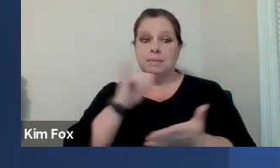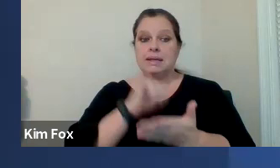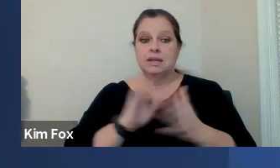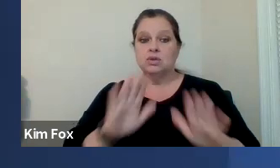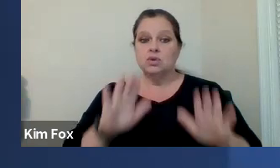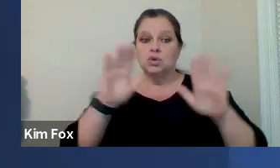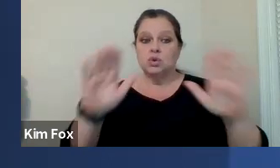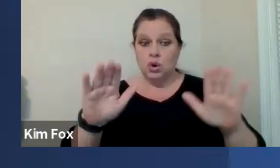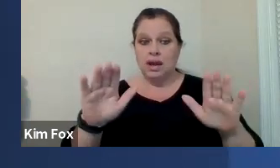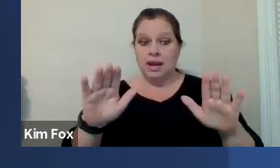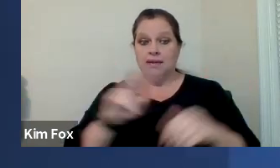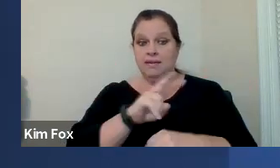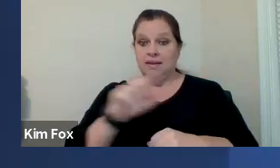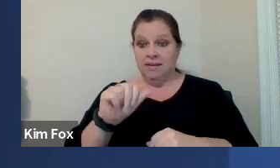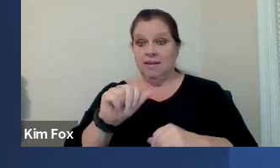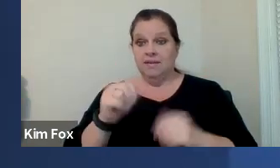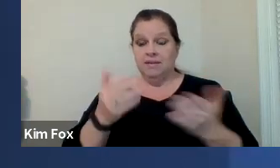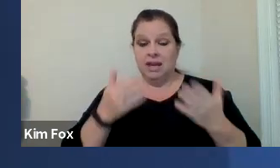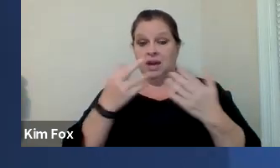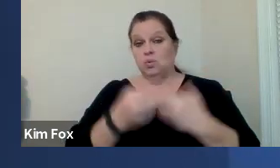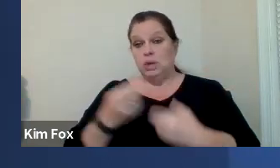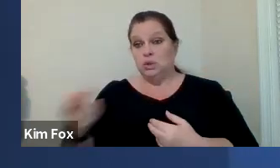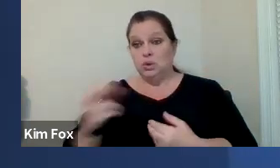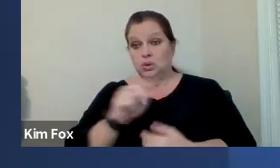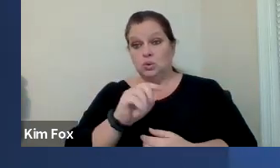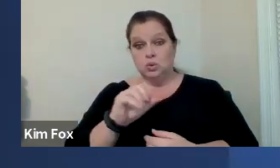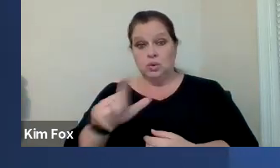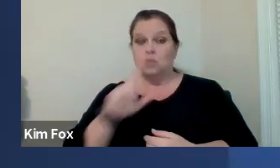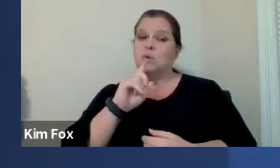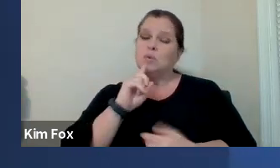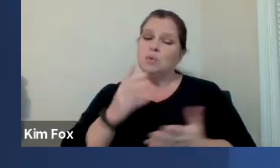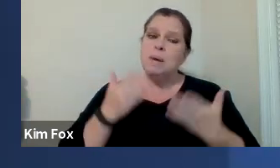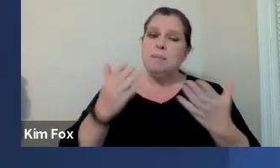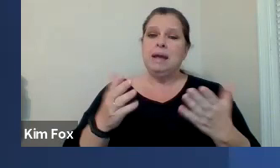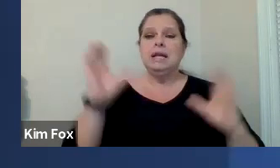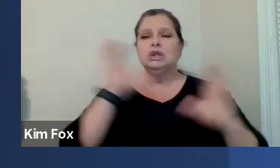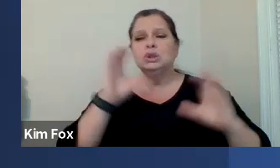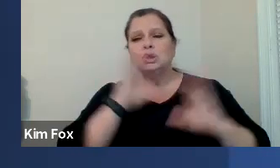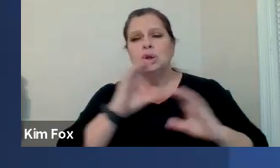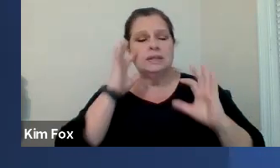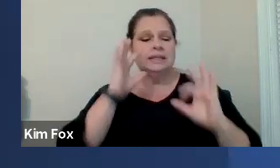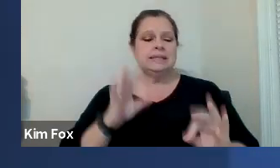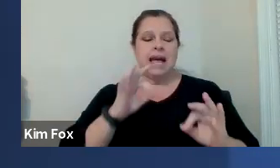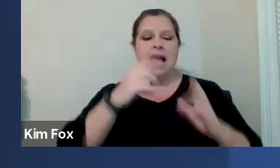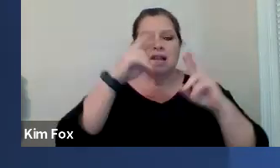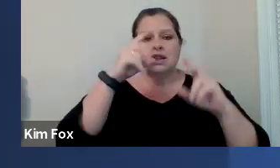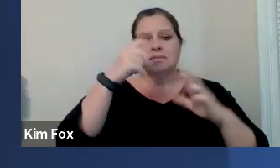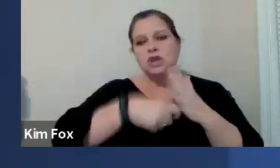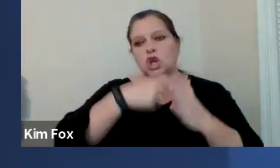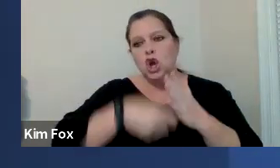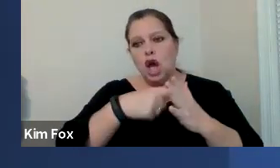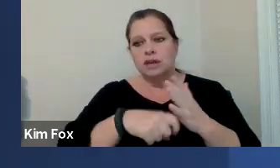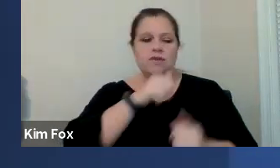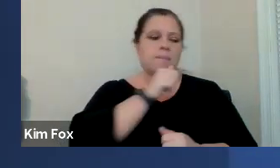VA resource tool. It's highly recommended. This is a search tool to determine the cost analysis of